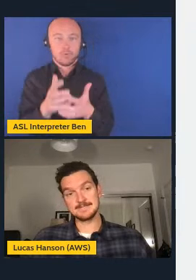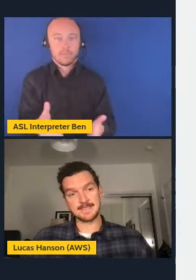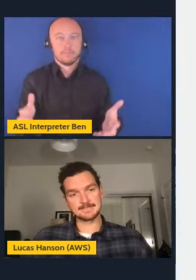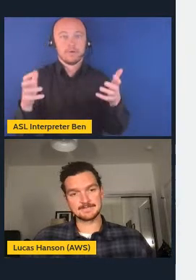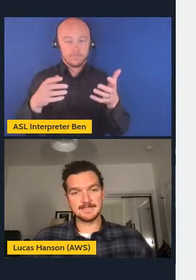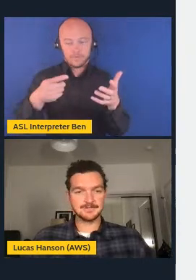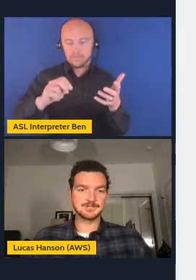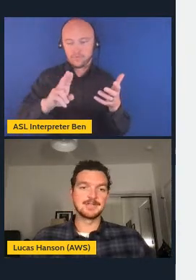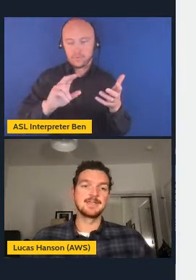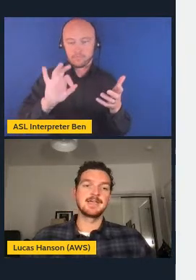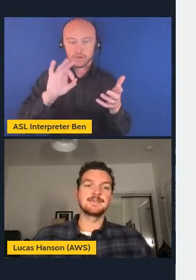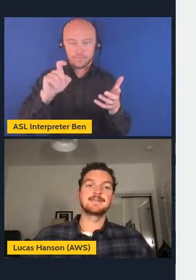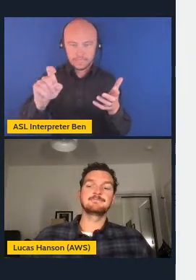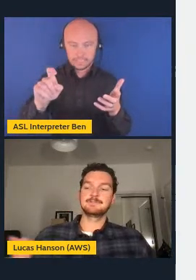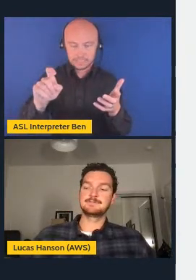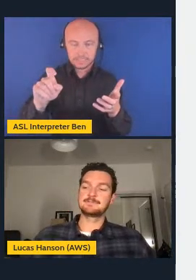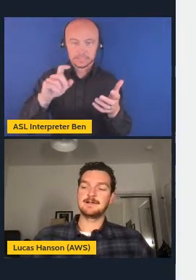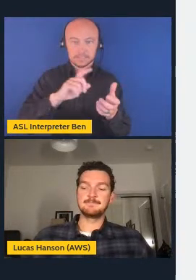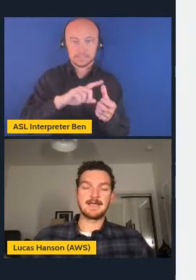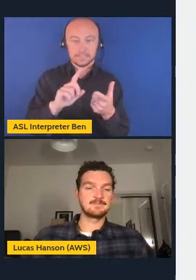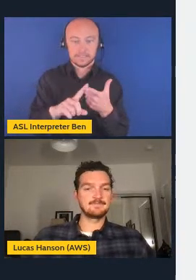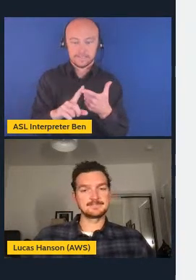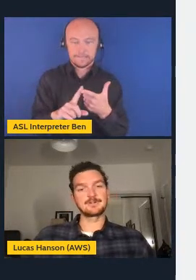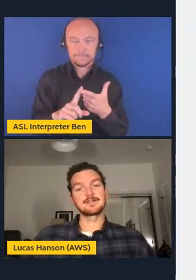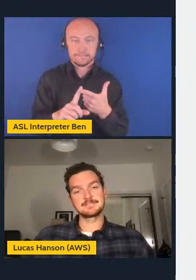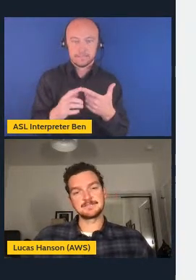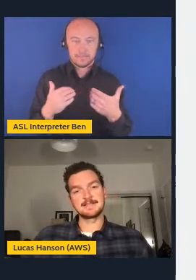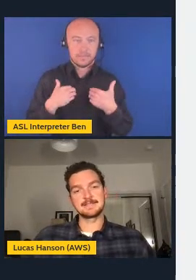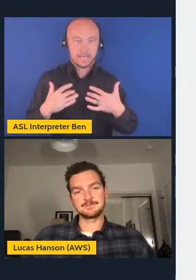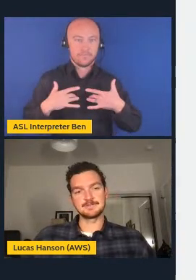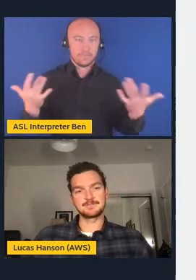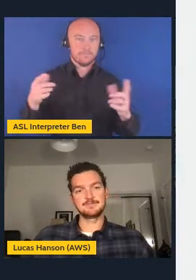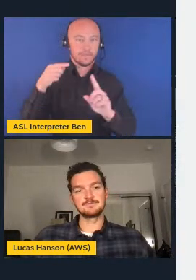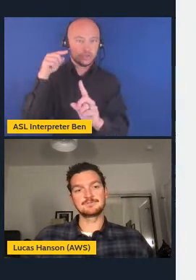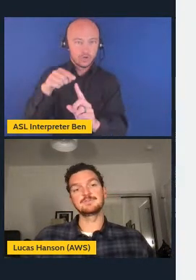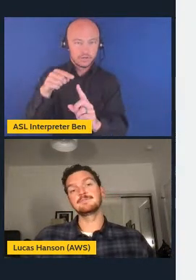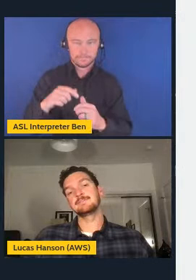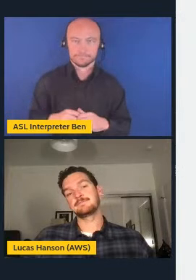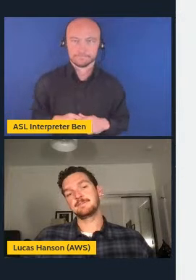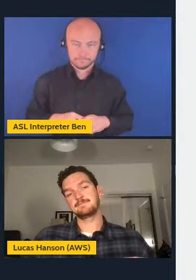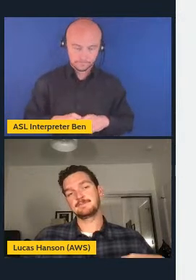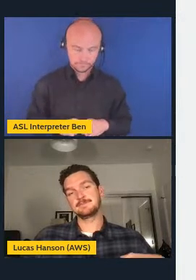defined in that stage. And then it would have an event target to that SQS queue. So if we